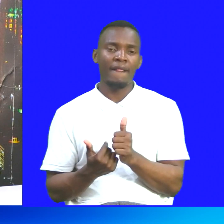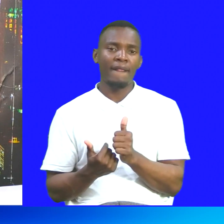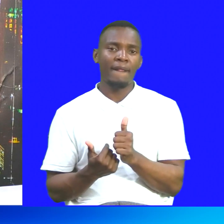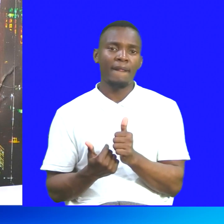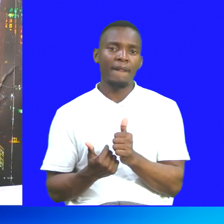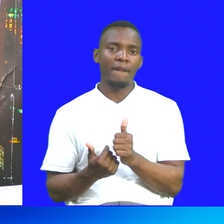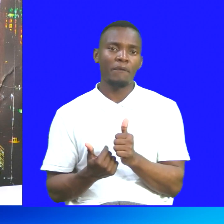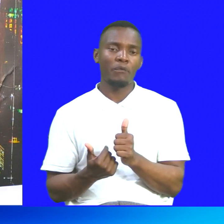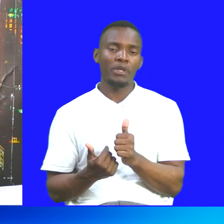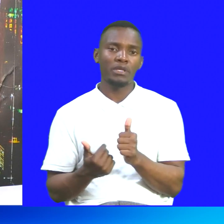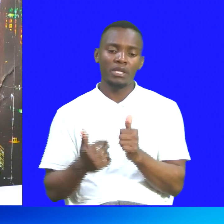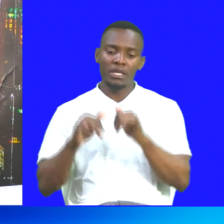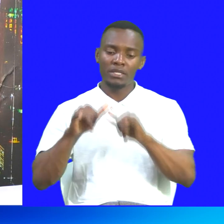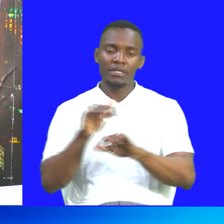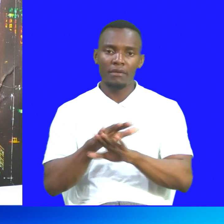their lifetime.